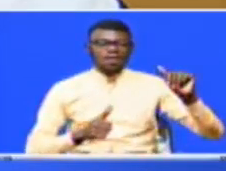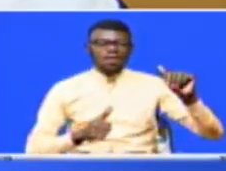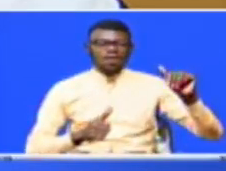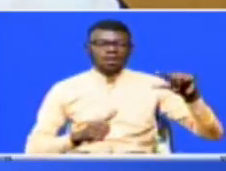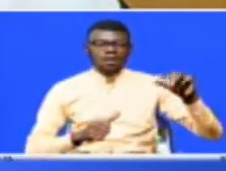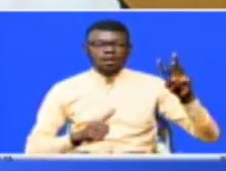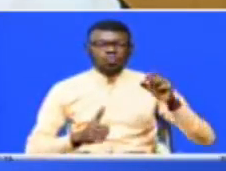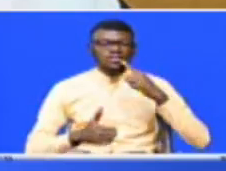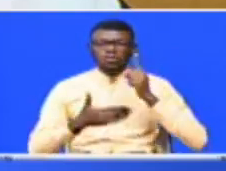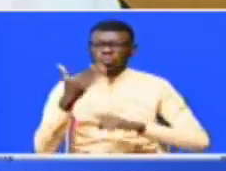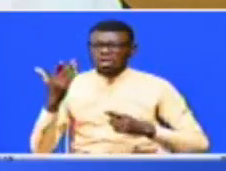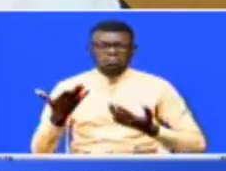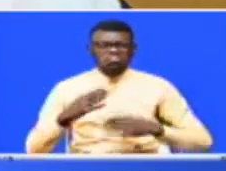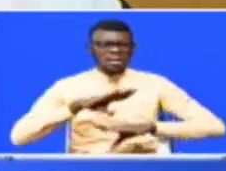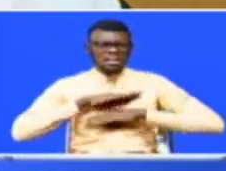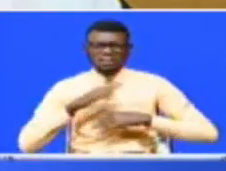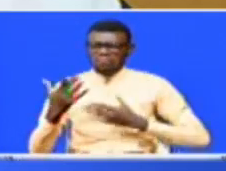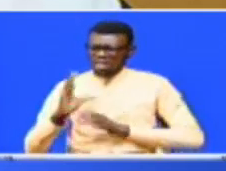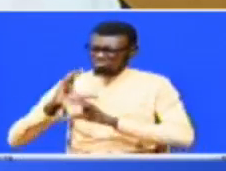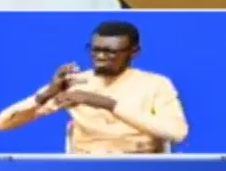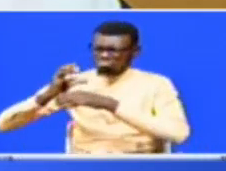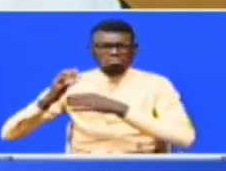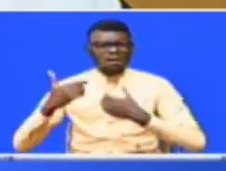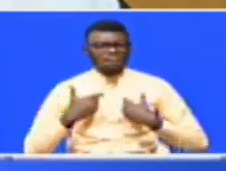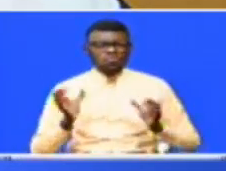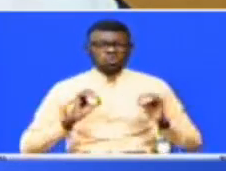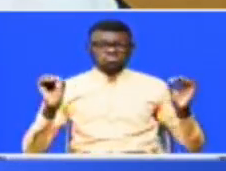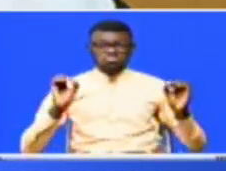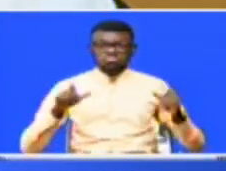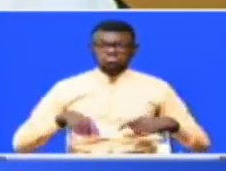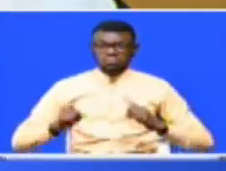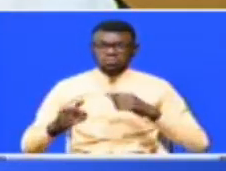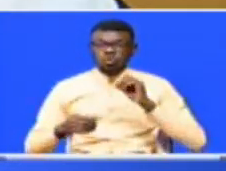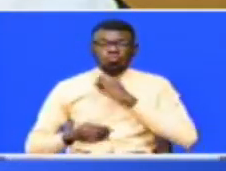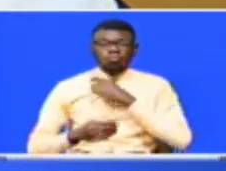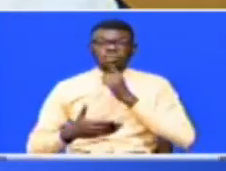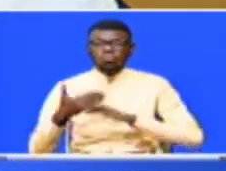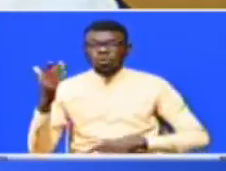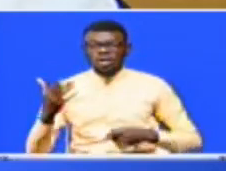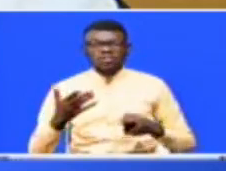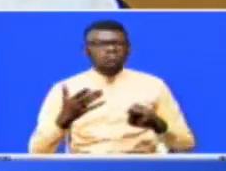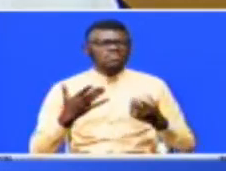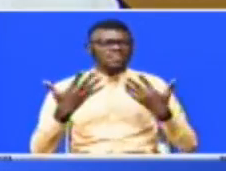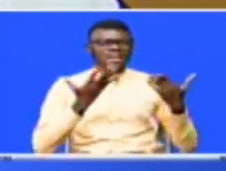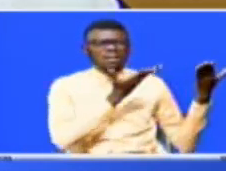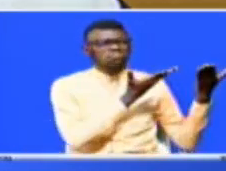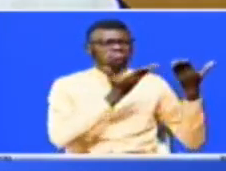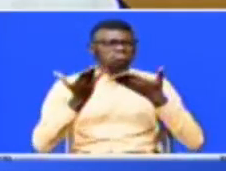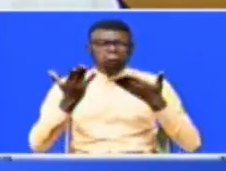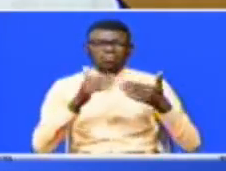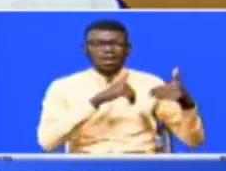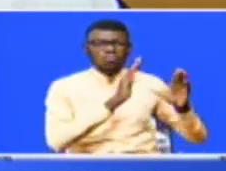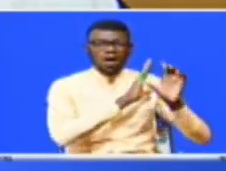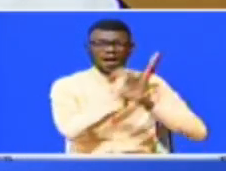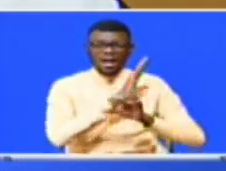a shortage of some reagents and testing kits, and one of the things that he complained about is importation of nasopharyngeal swabs. He was calling on